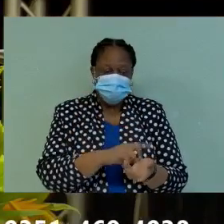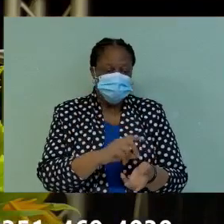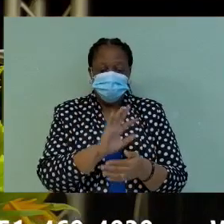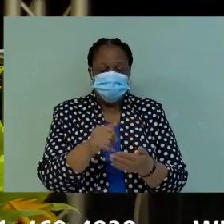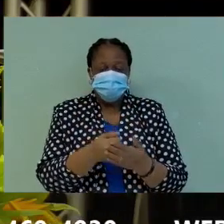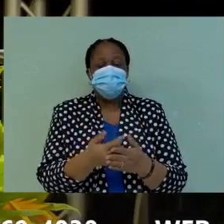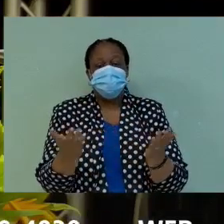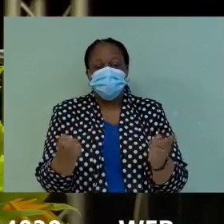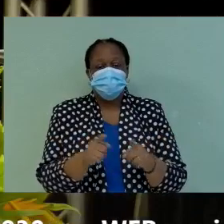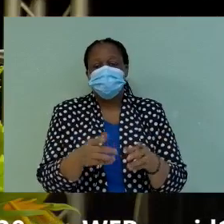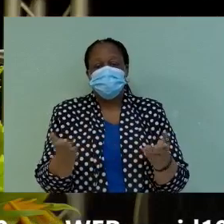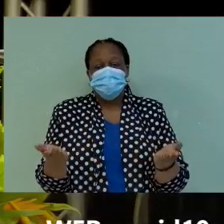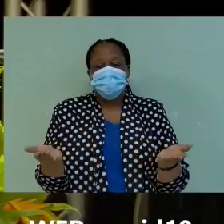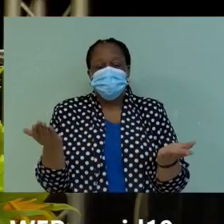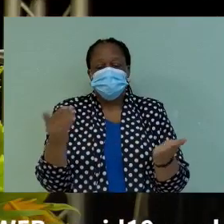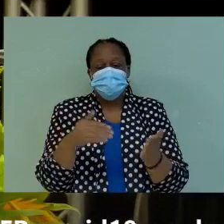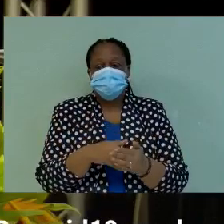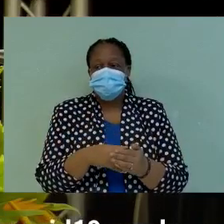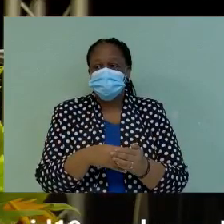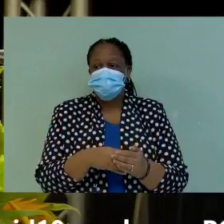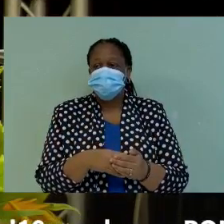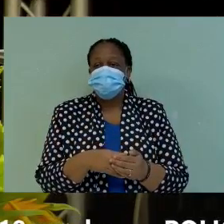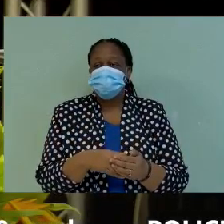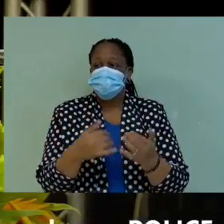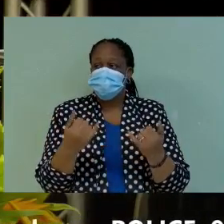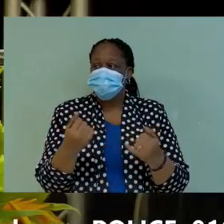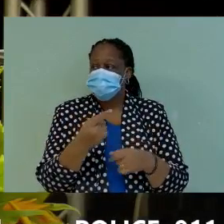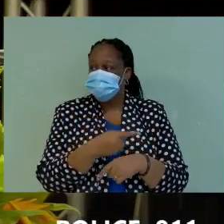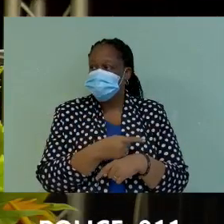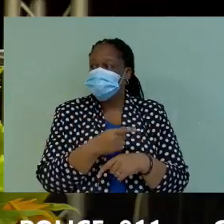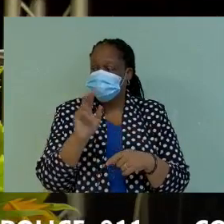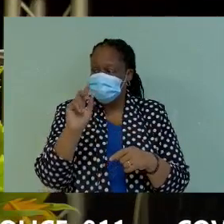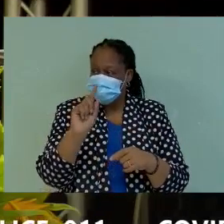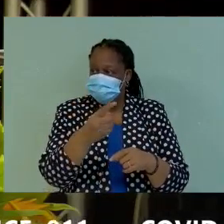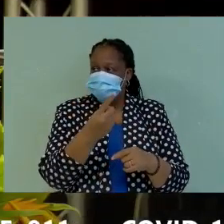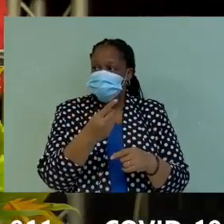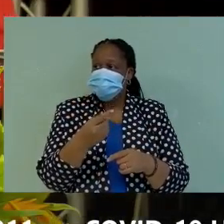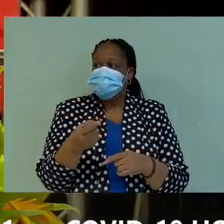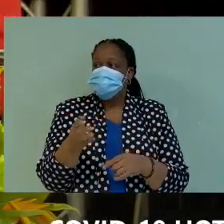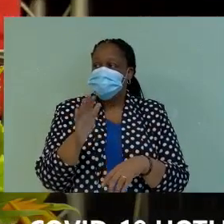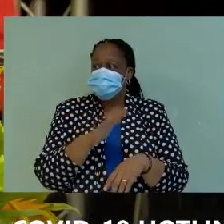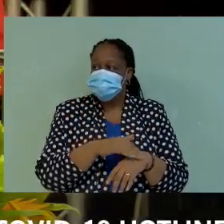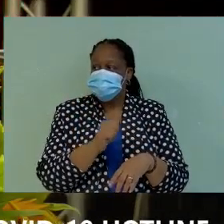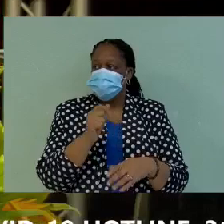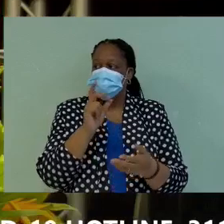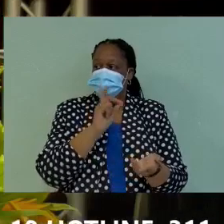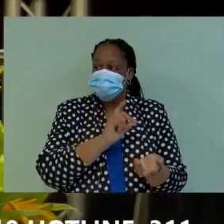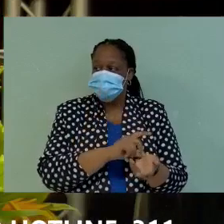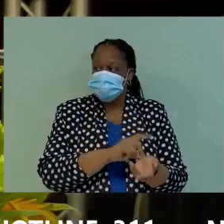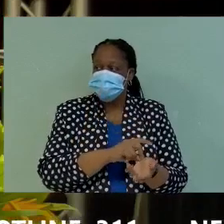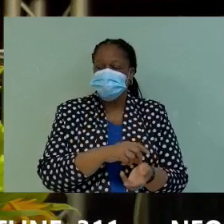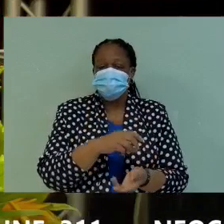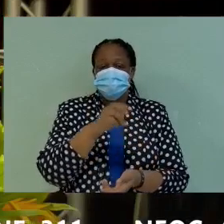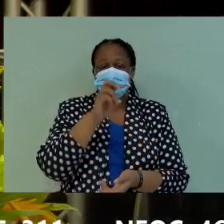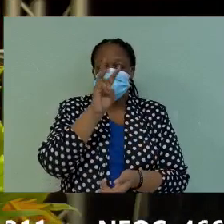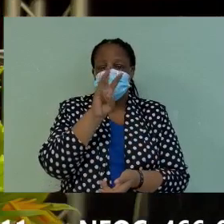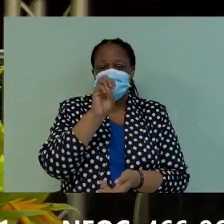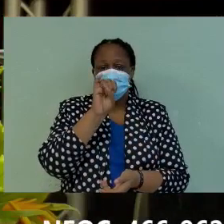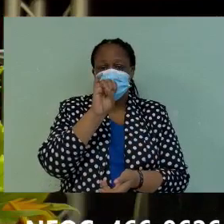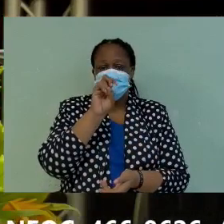by inviting Dr. Cameron Wilkinson, who is the Medical Chief of Staff at the Joseph N. France